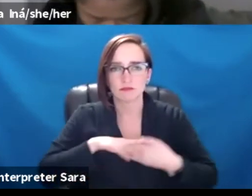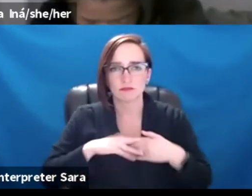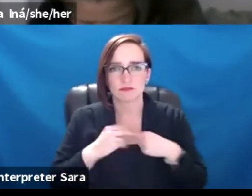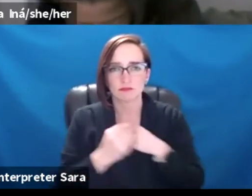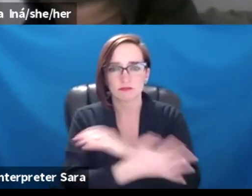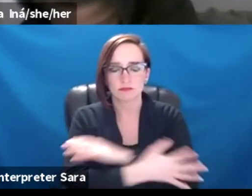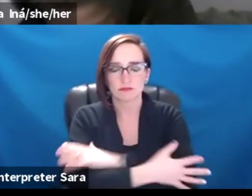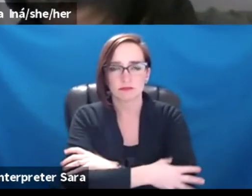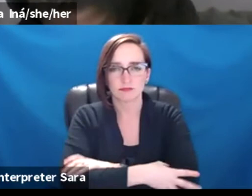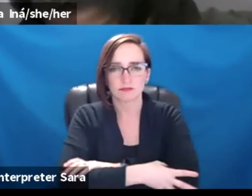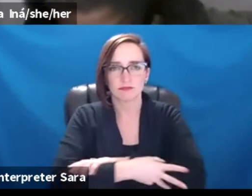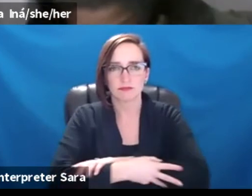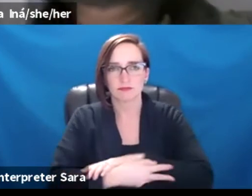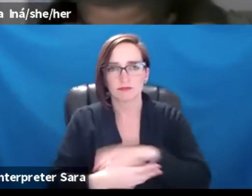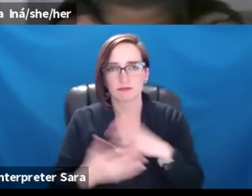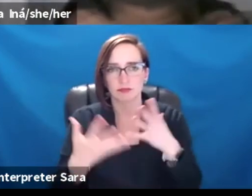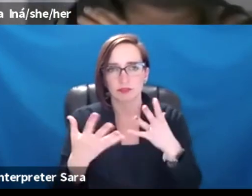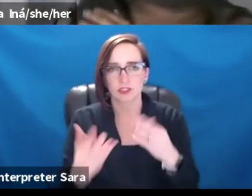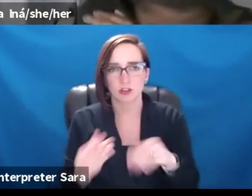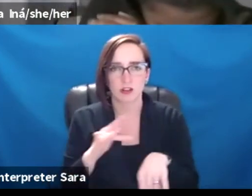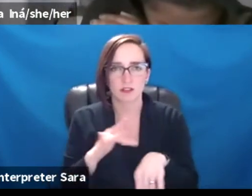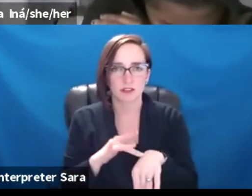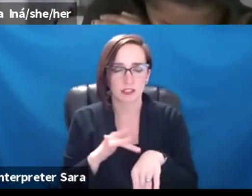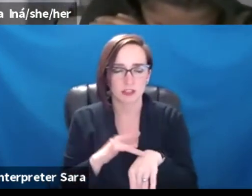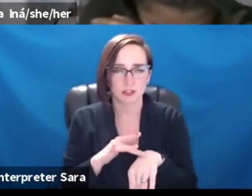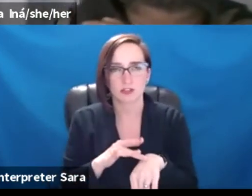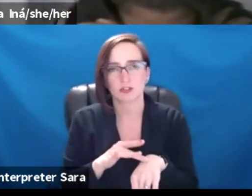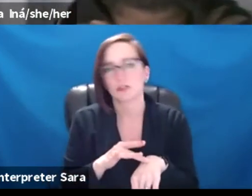perfect just as you are.